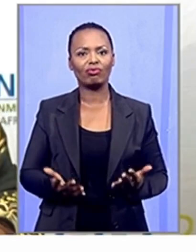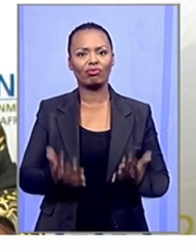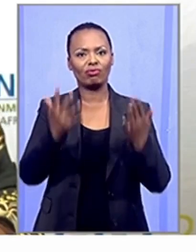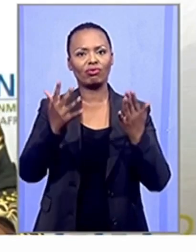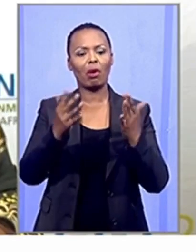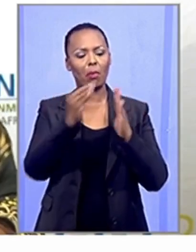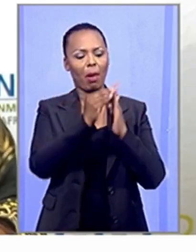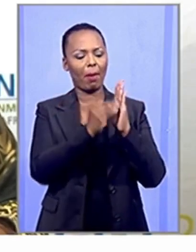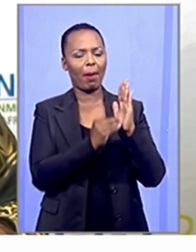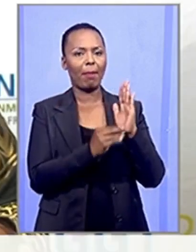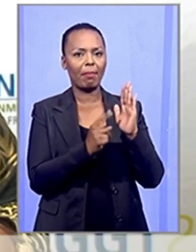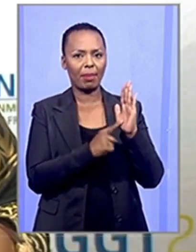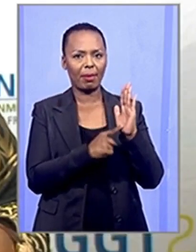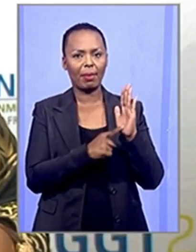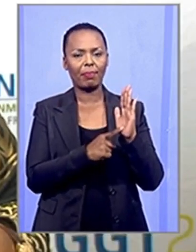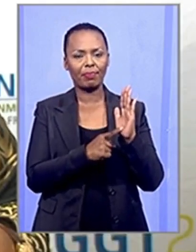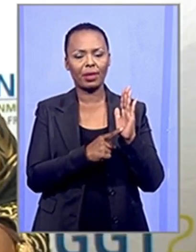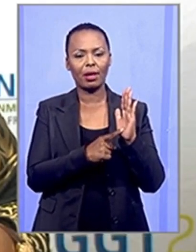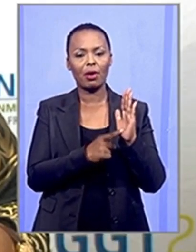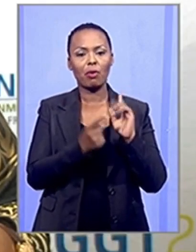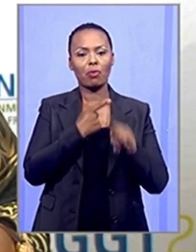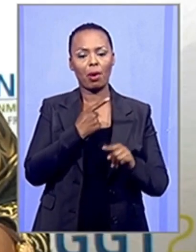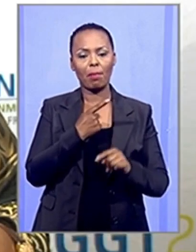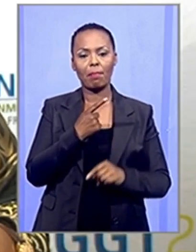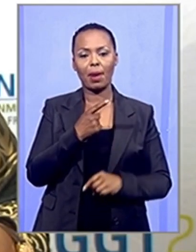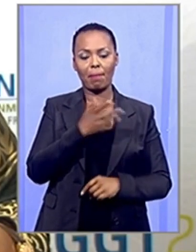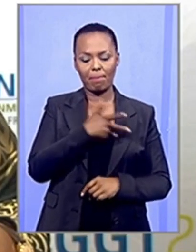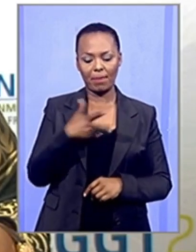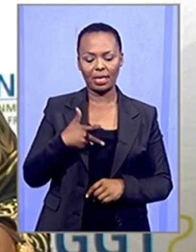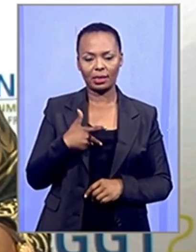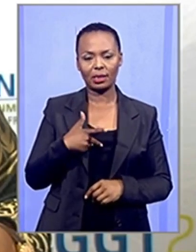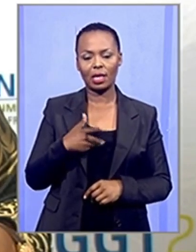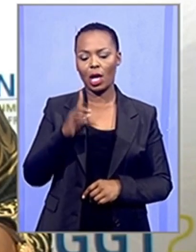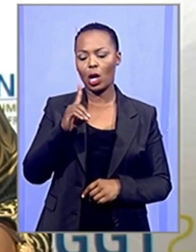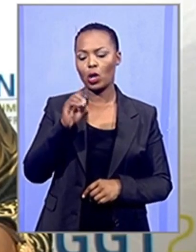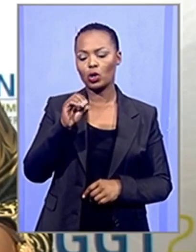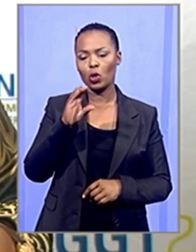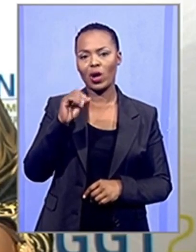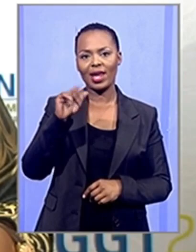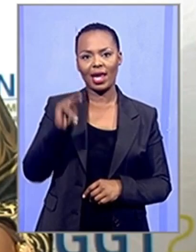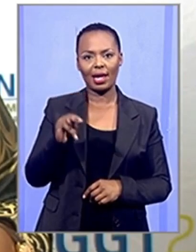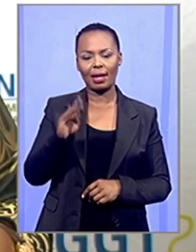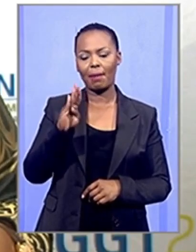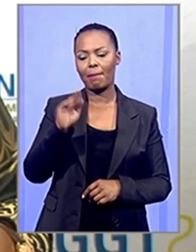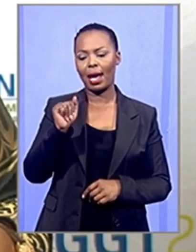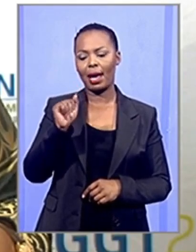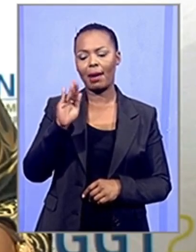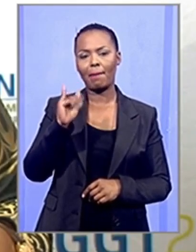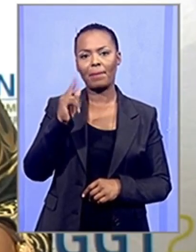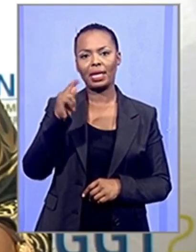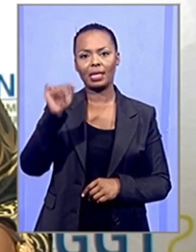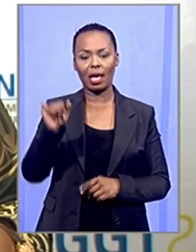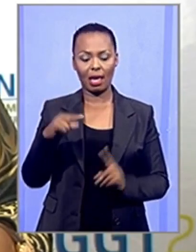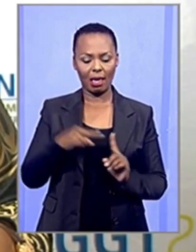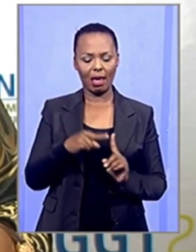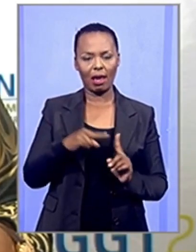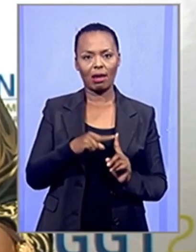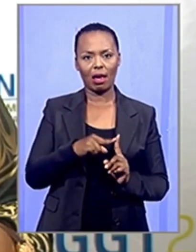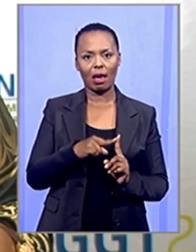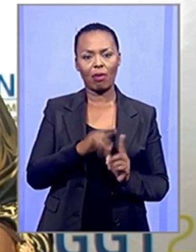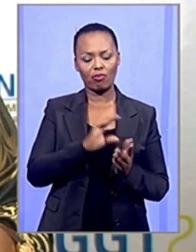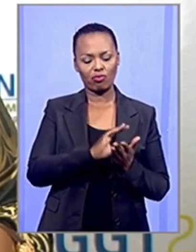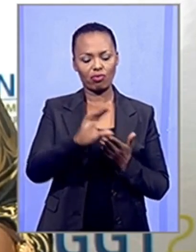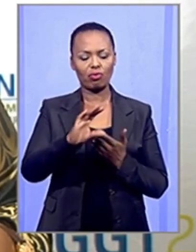by Ms. Dokeren Babita. She profiled the